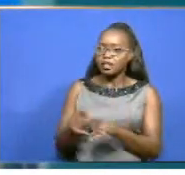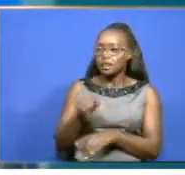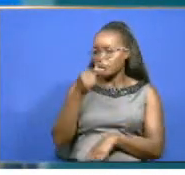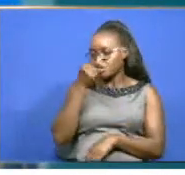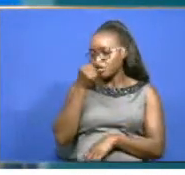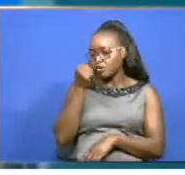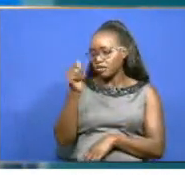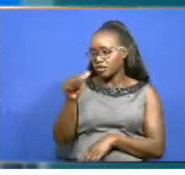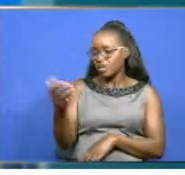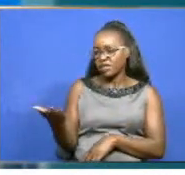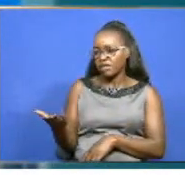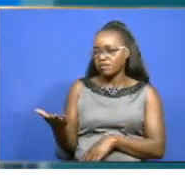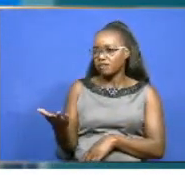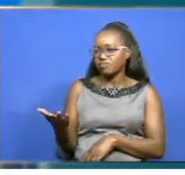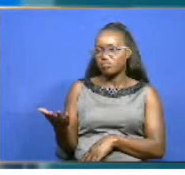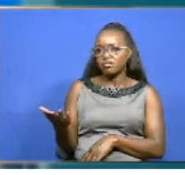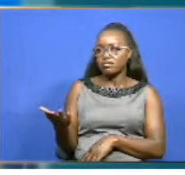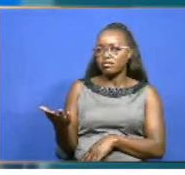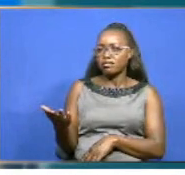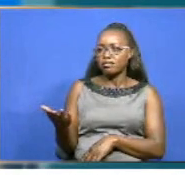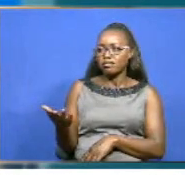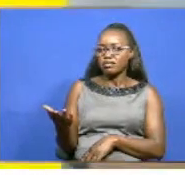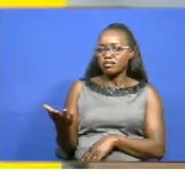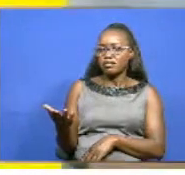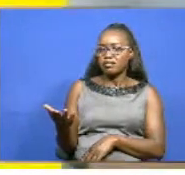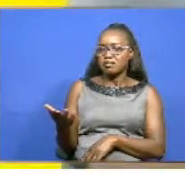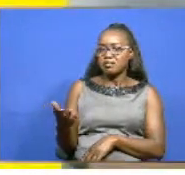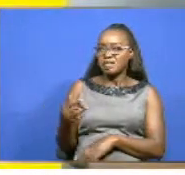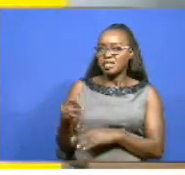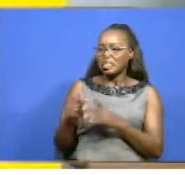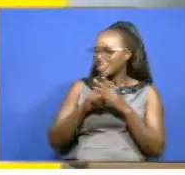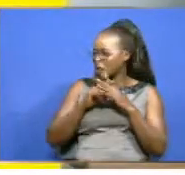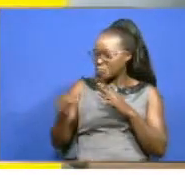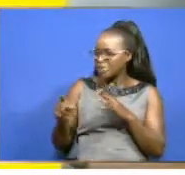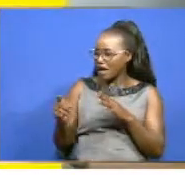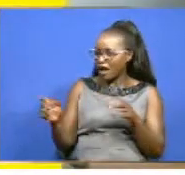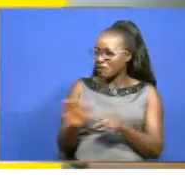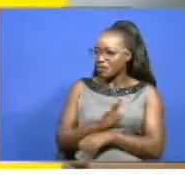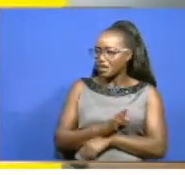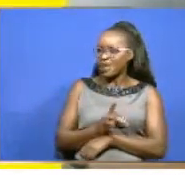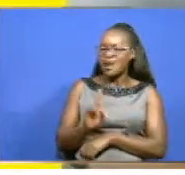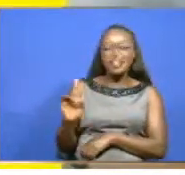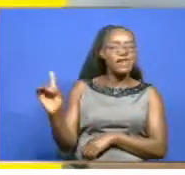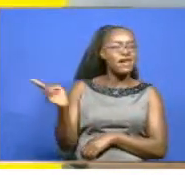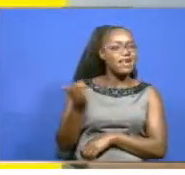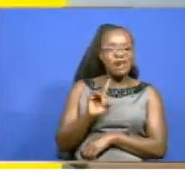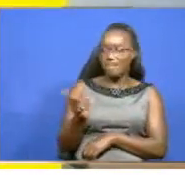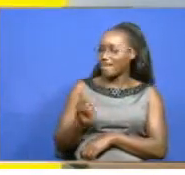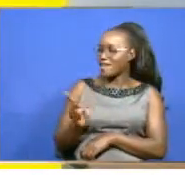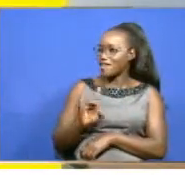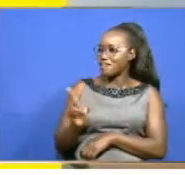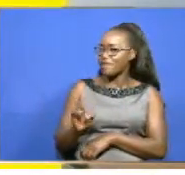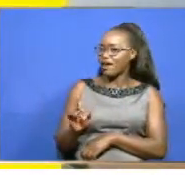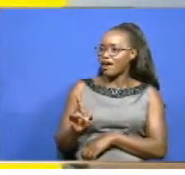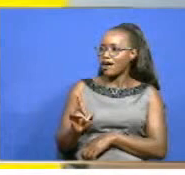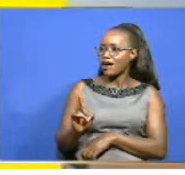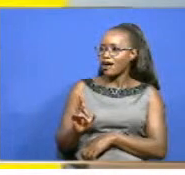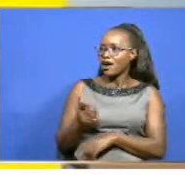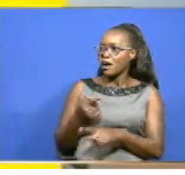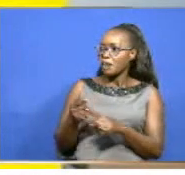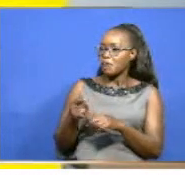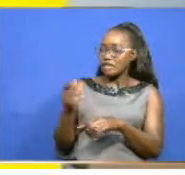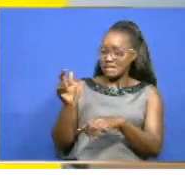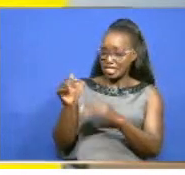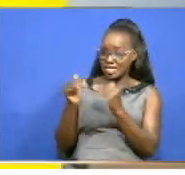flu. You see, it's flu was introduced, anywhere, it's not going to go anywhere. Soon. There's no time we'll be out of the woods. It will never go away, mm-hmm. but the rate of infections,